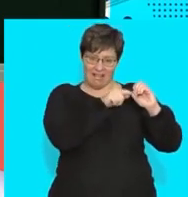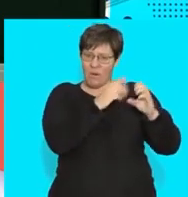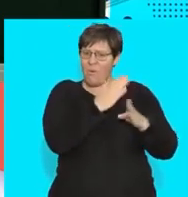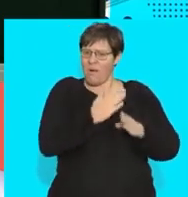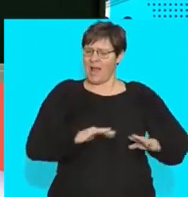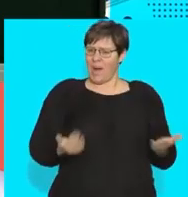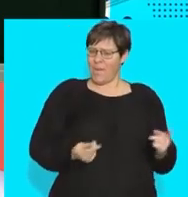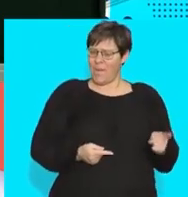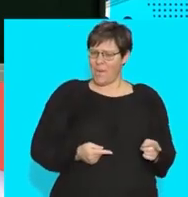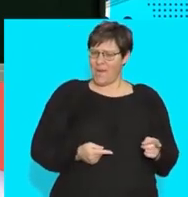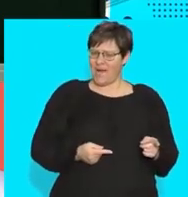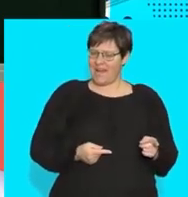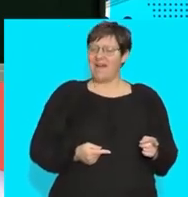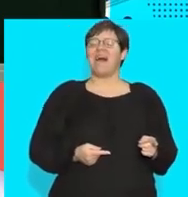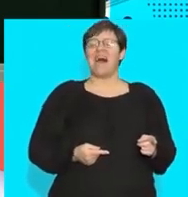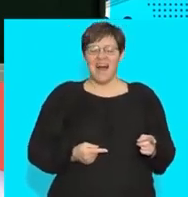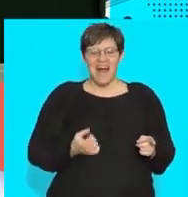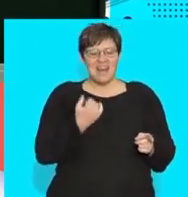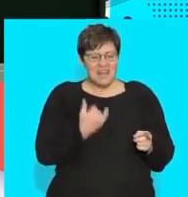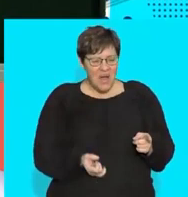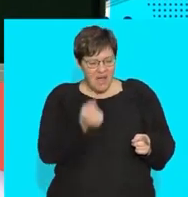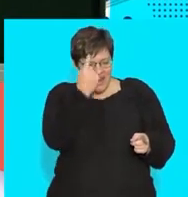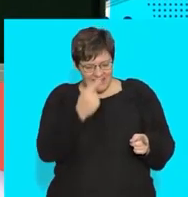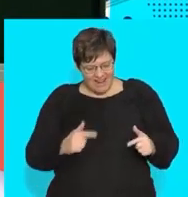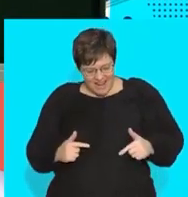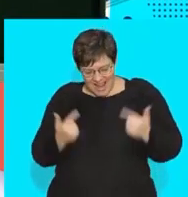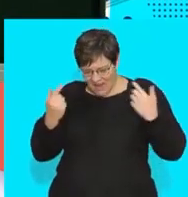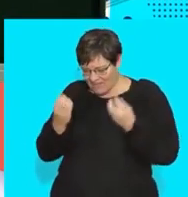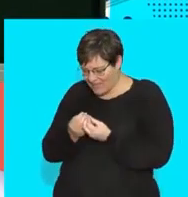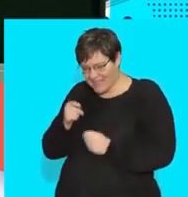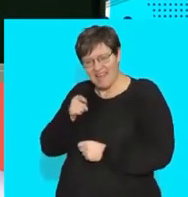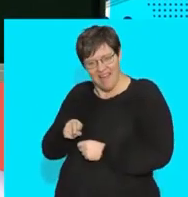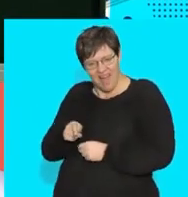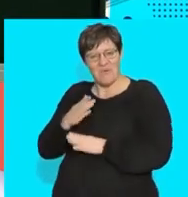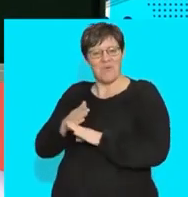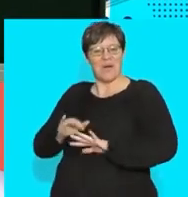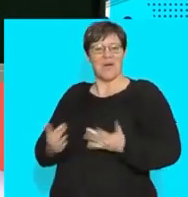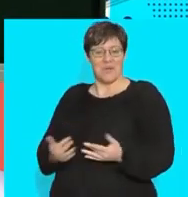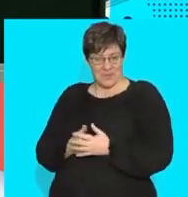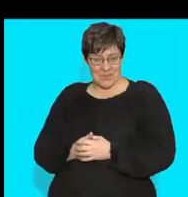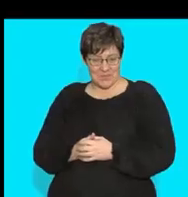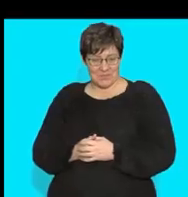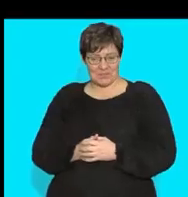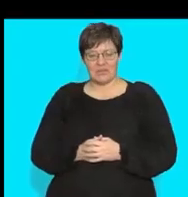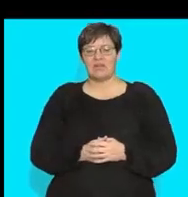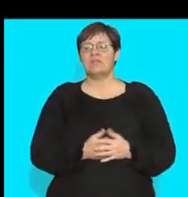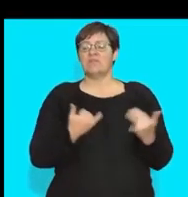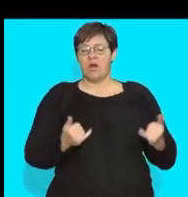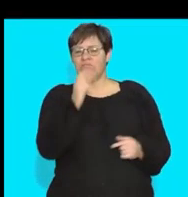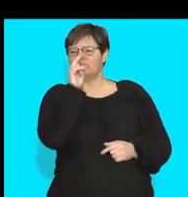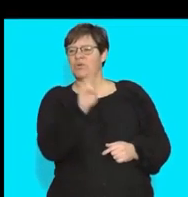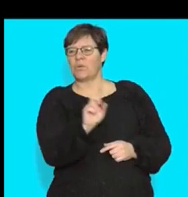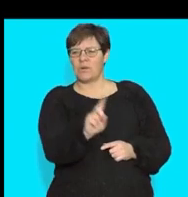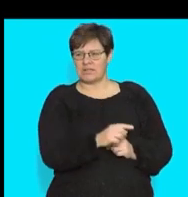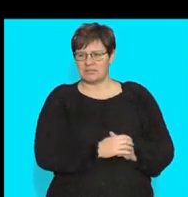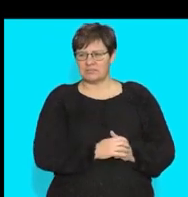works, and how a cell works means we're going to understand how living organisms are going to work. So what did we look